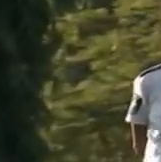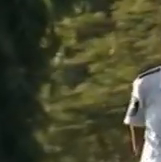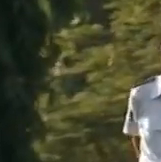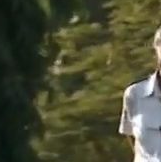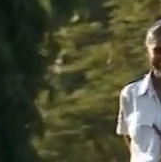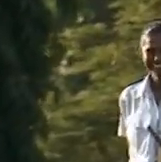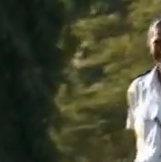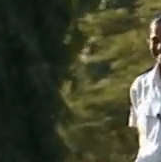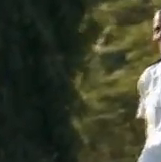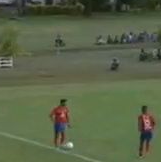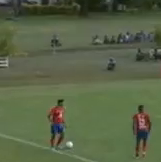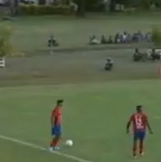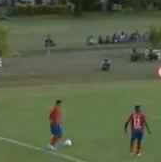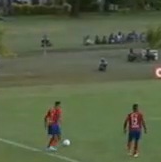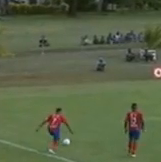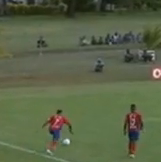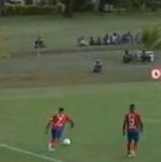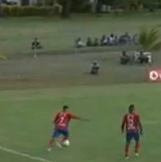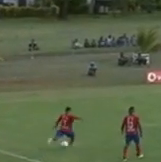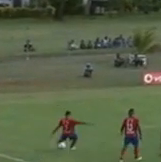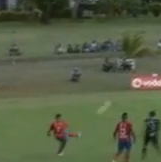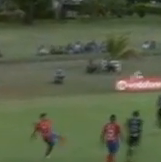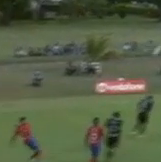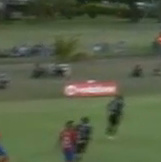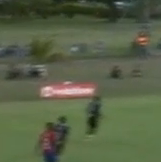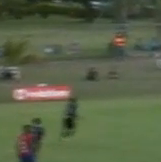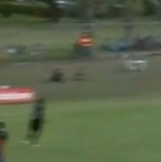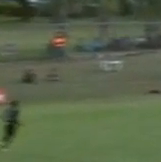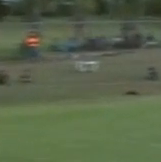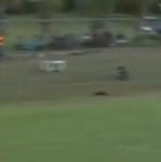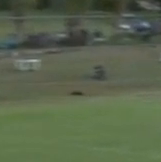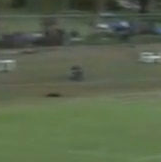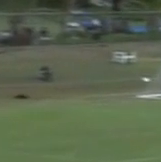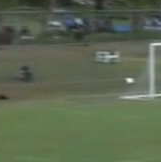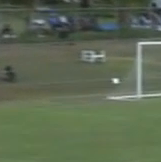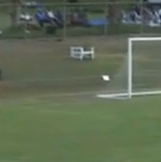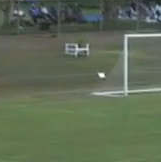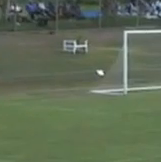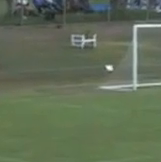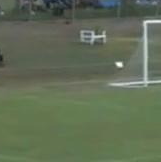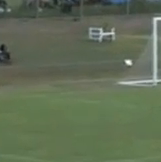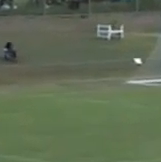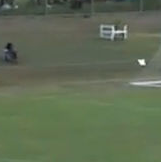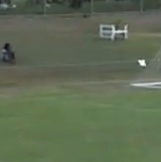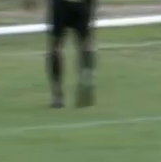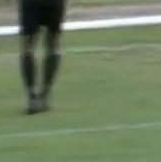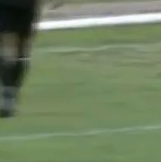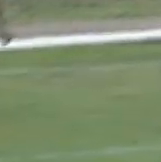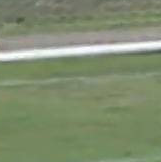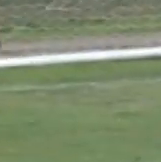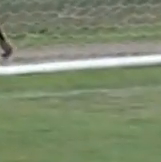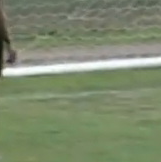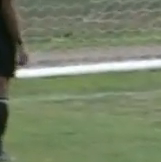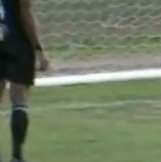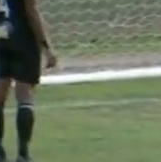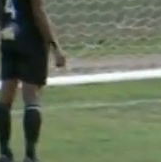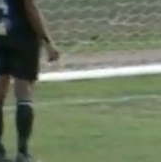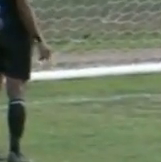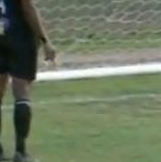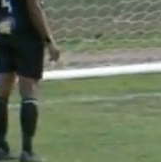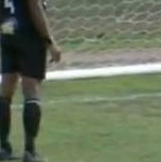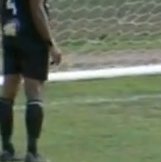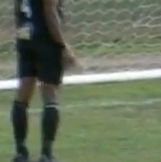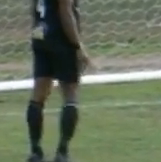Wanga breaking through the defense. Munix. And this time, Apisai Smith, that's what I said, that